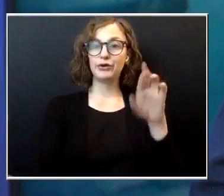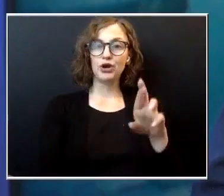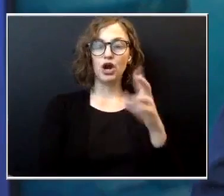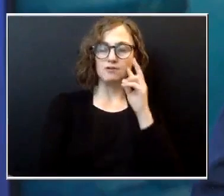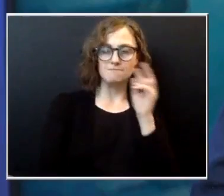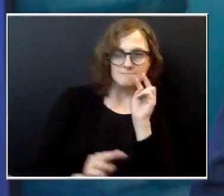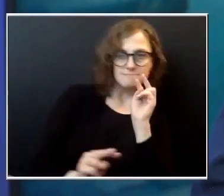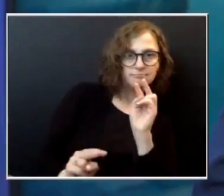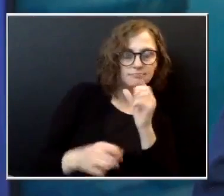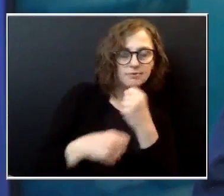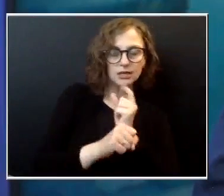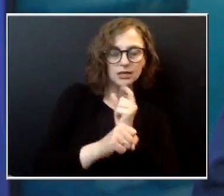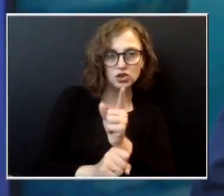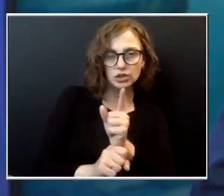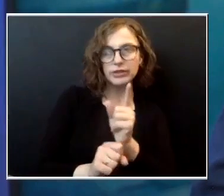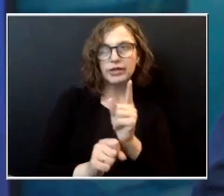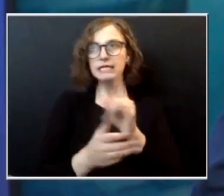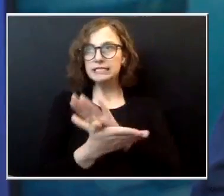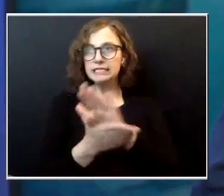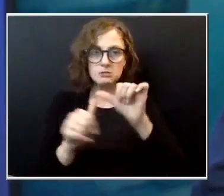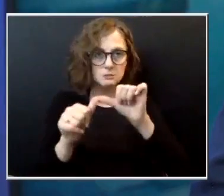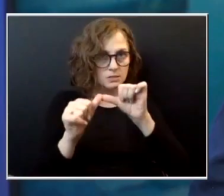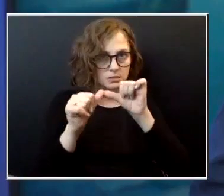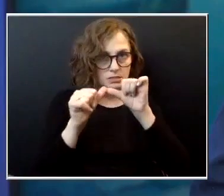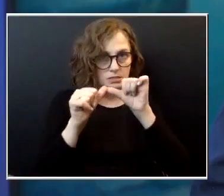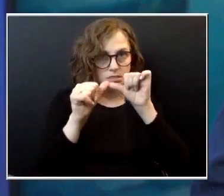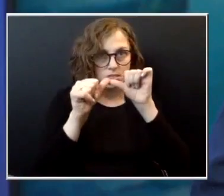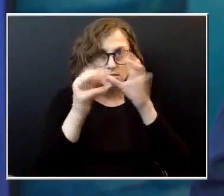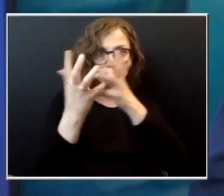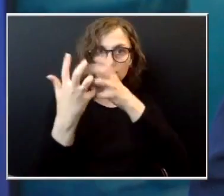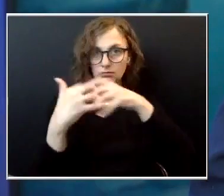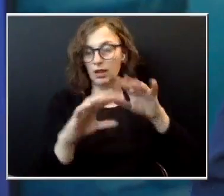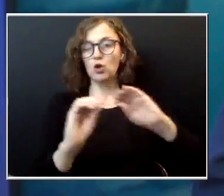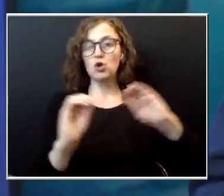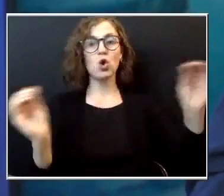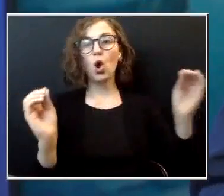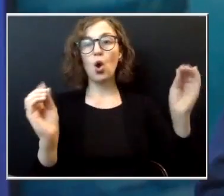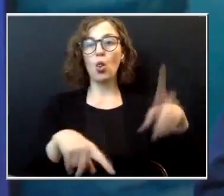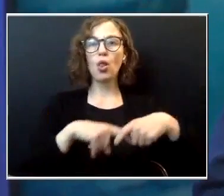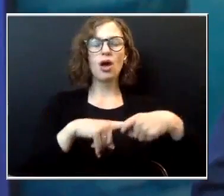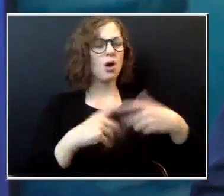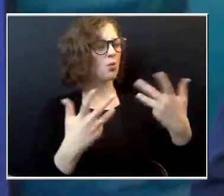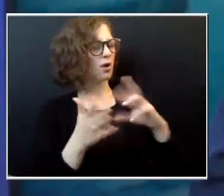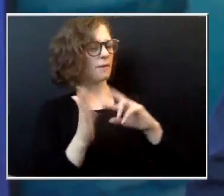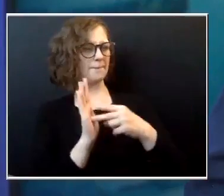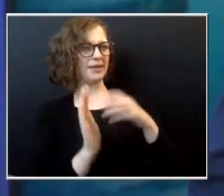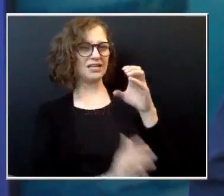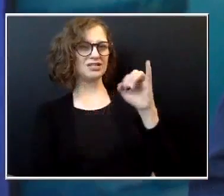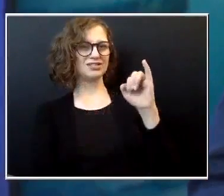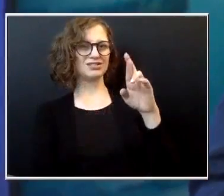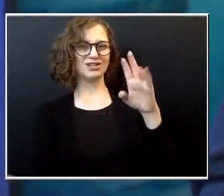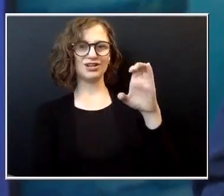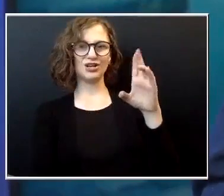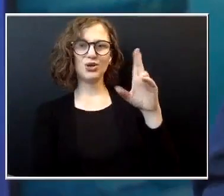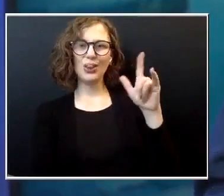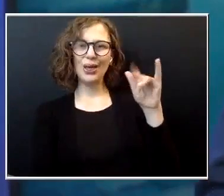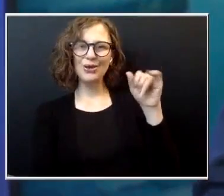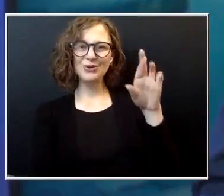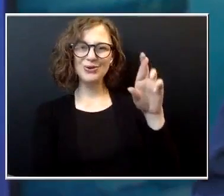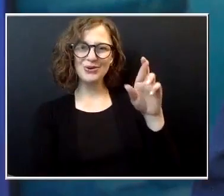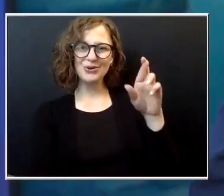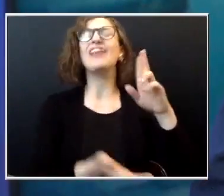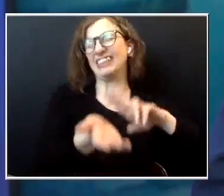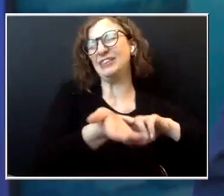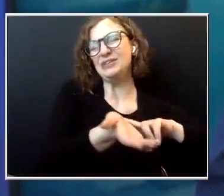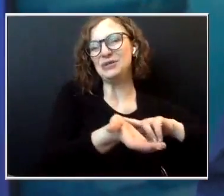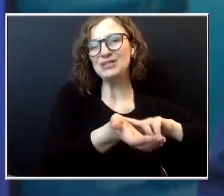techs, everybody in the room is a lookout for the sterile field. What's the circulator? Circulating would be the nurse. Okay. Yeah. And so, if we have a break